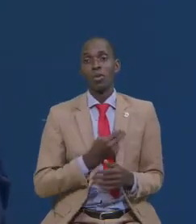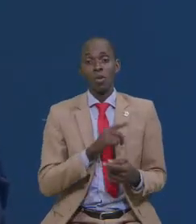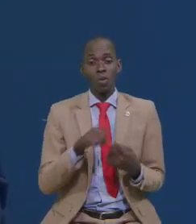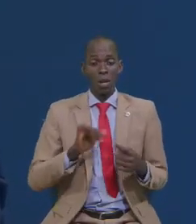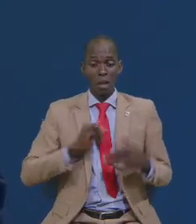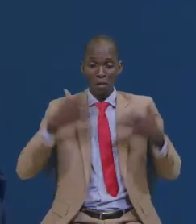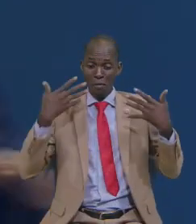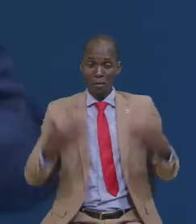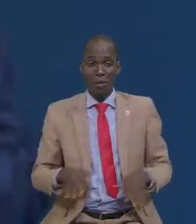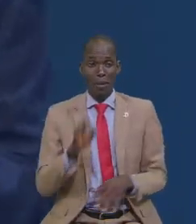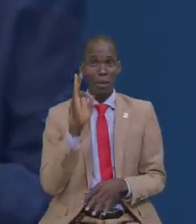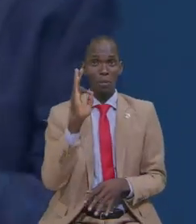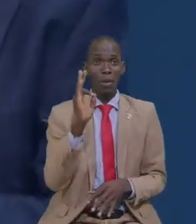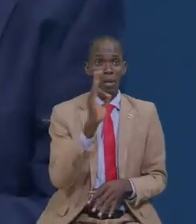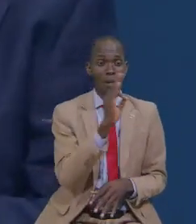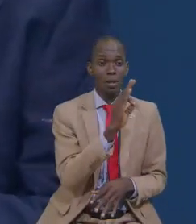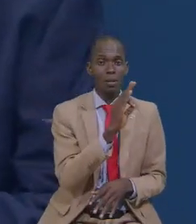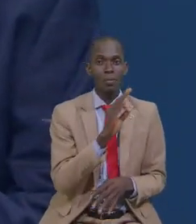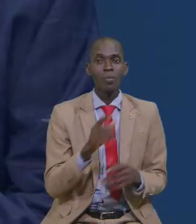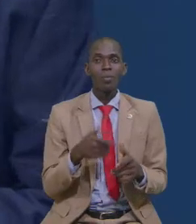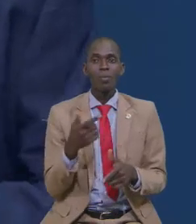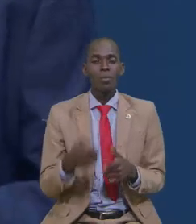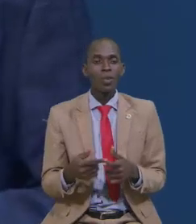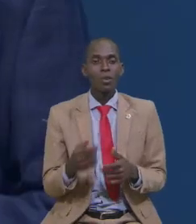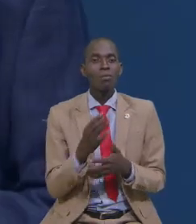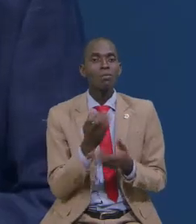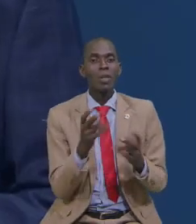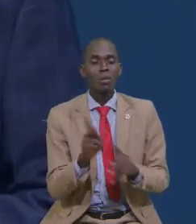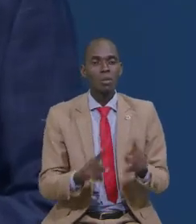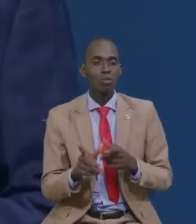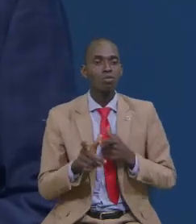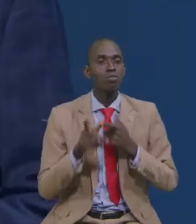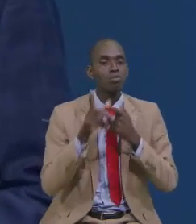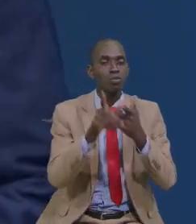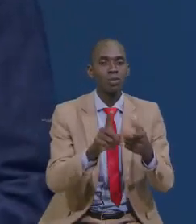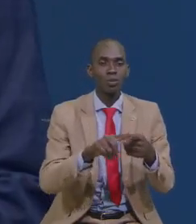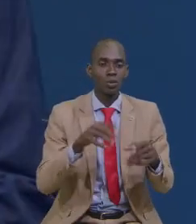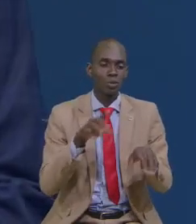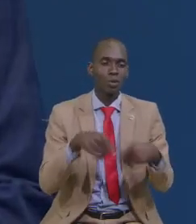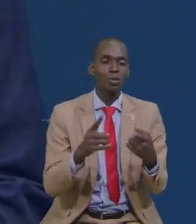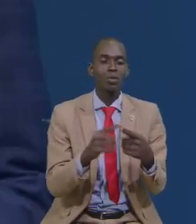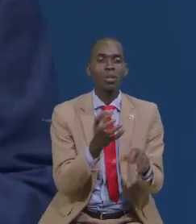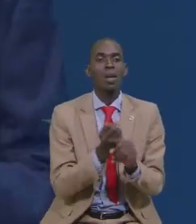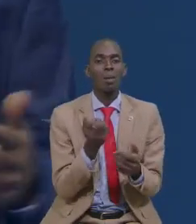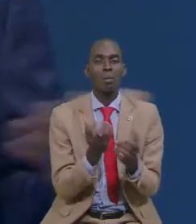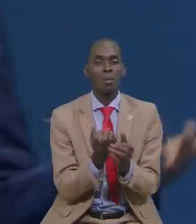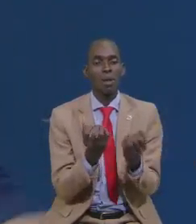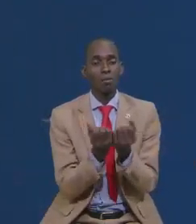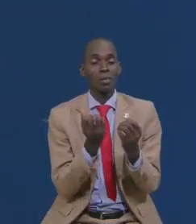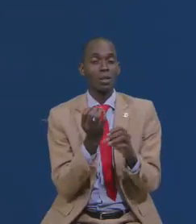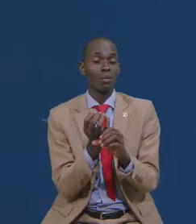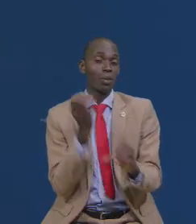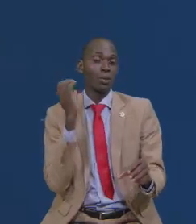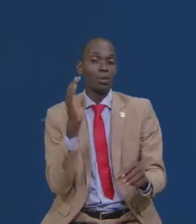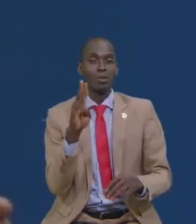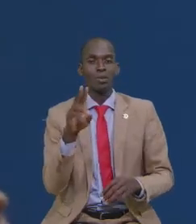preaching, then we rush to the bus stop. We're on our way. They say, what